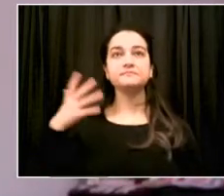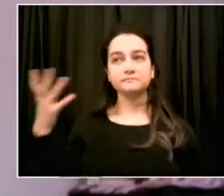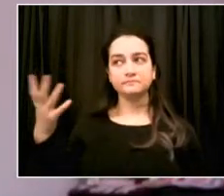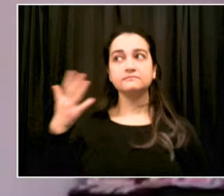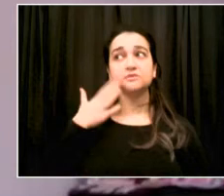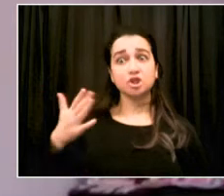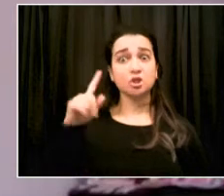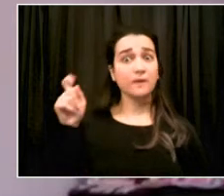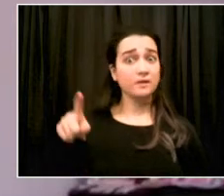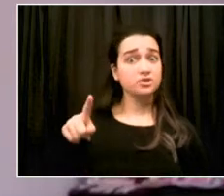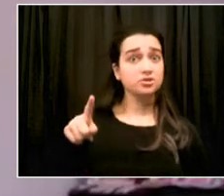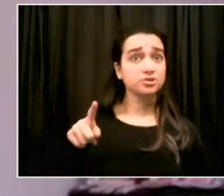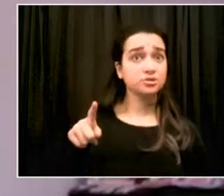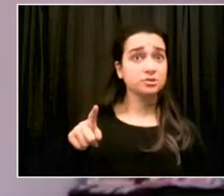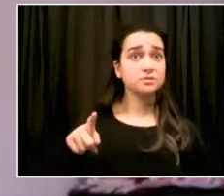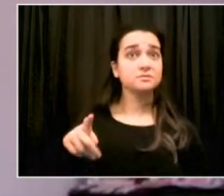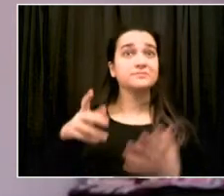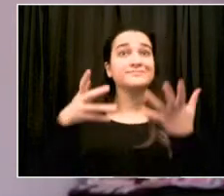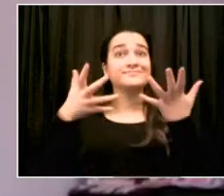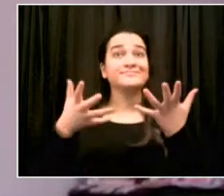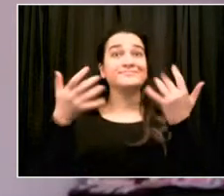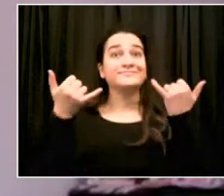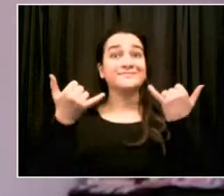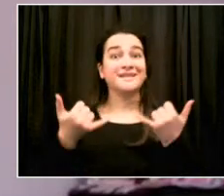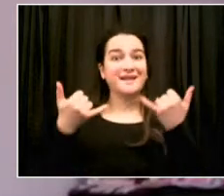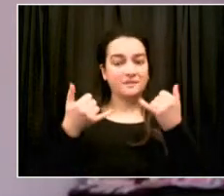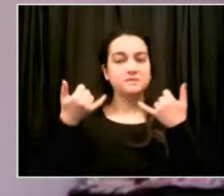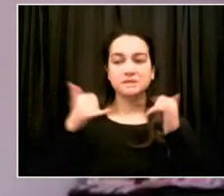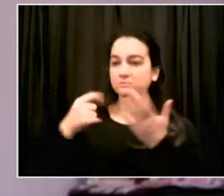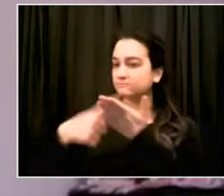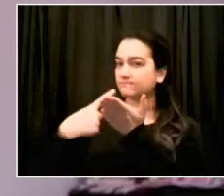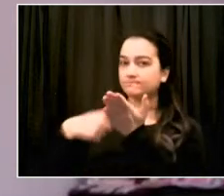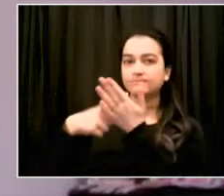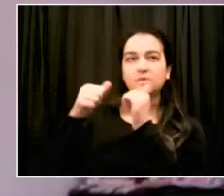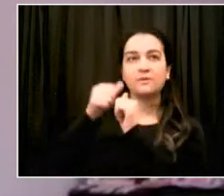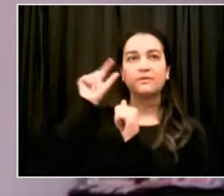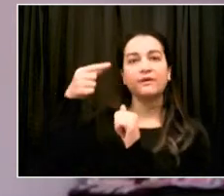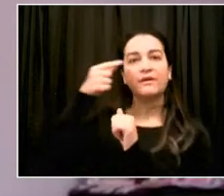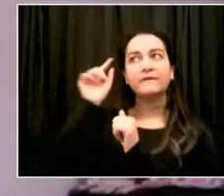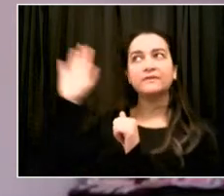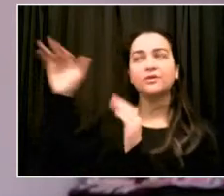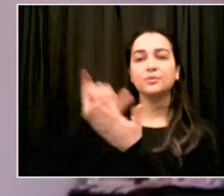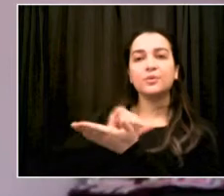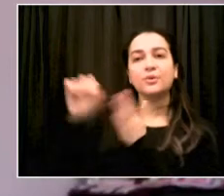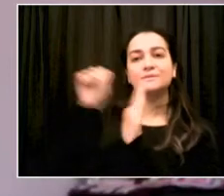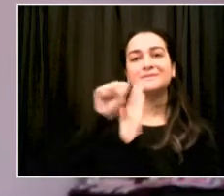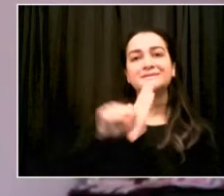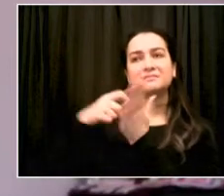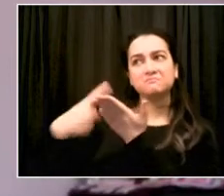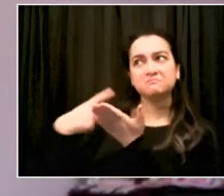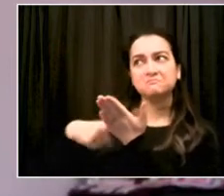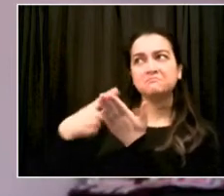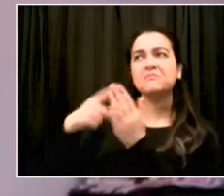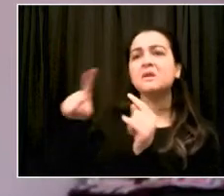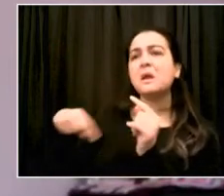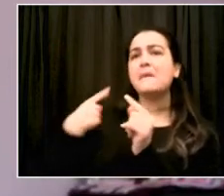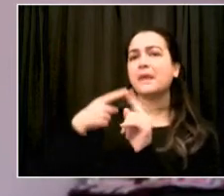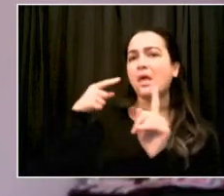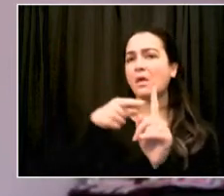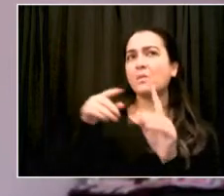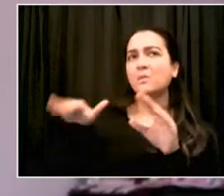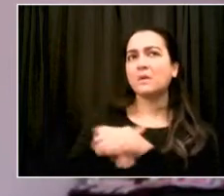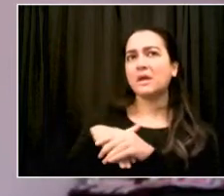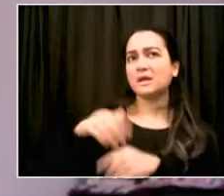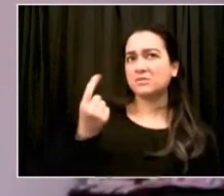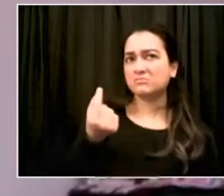York State Department of Health about the formal guidance related to weddings. What we know thus far is, as